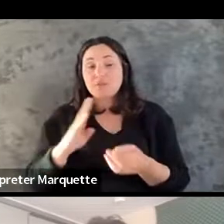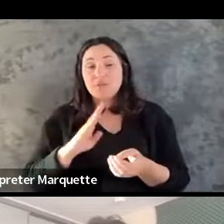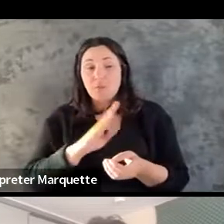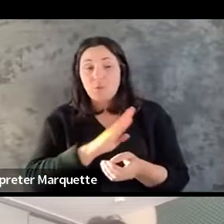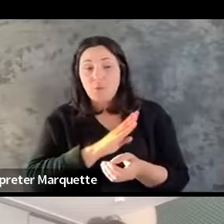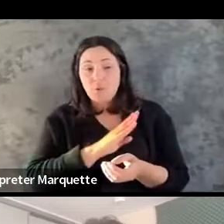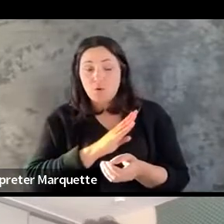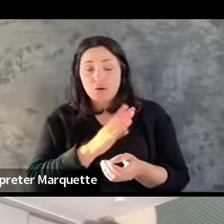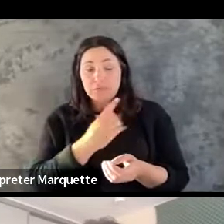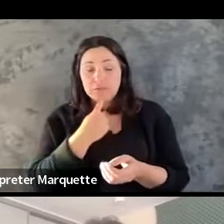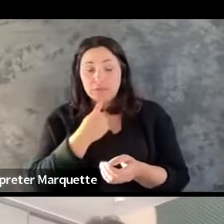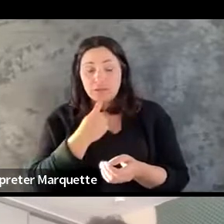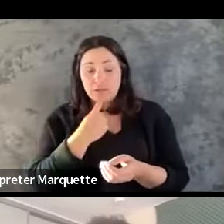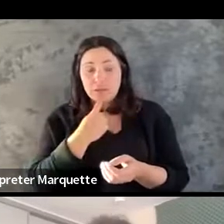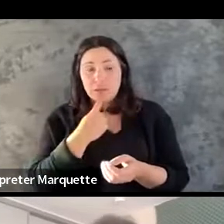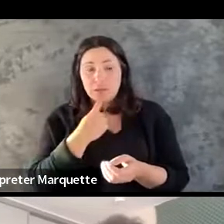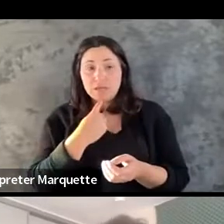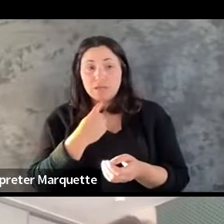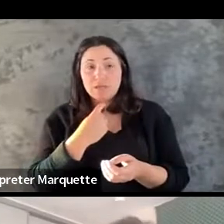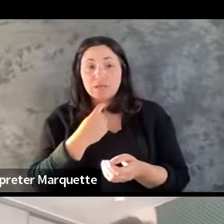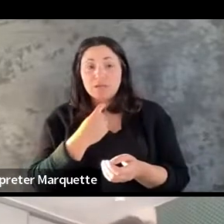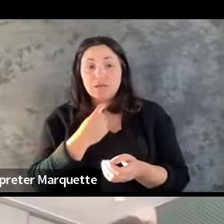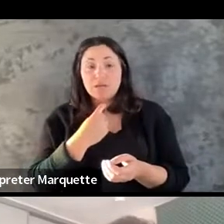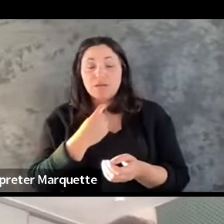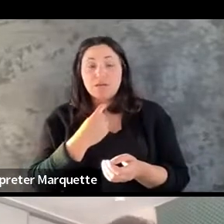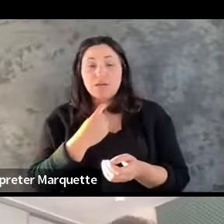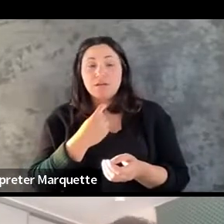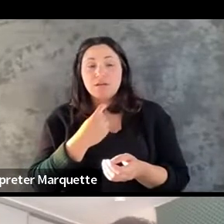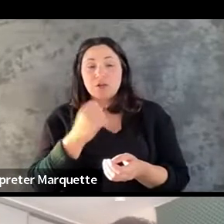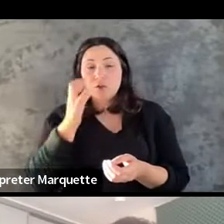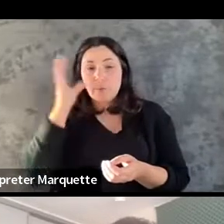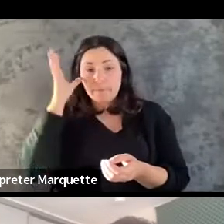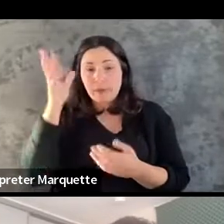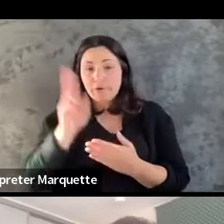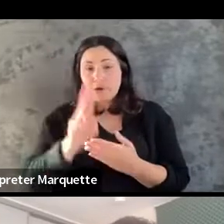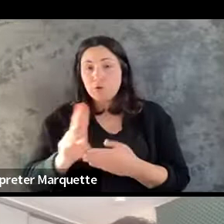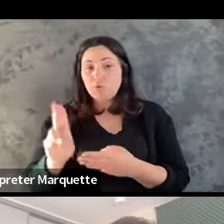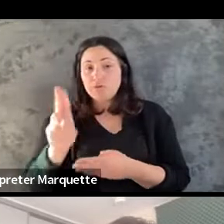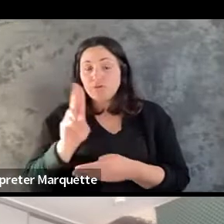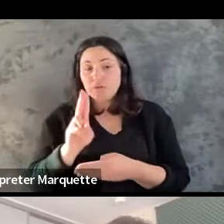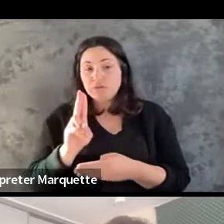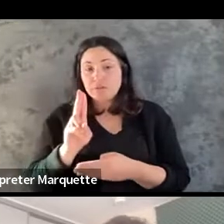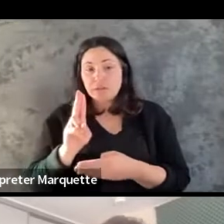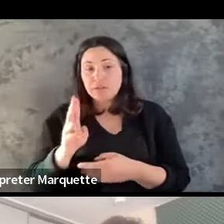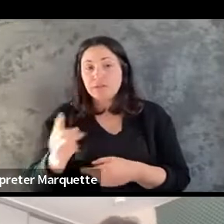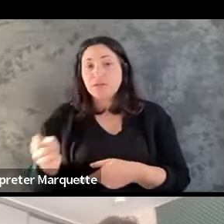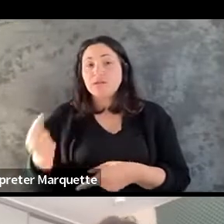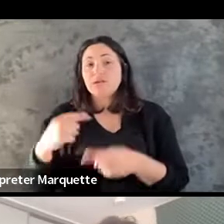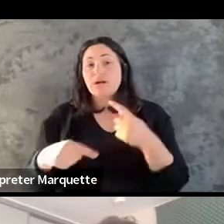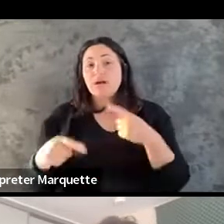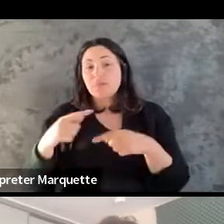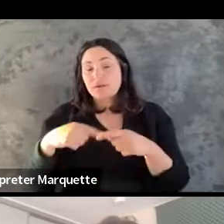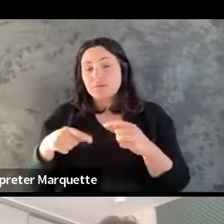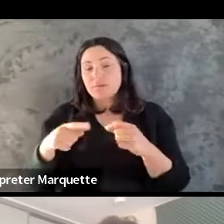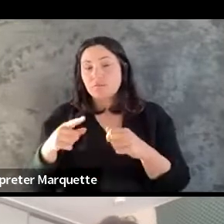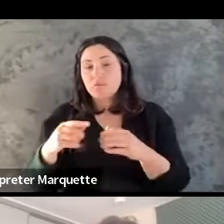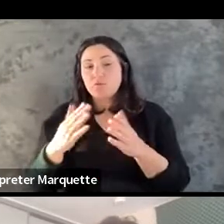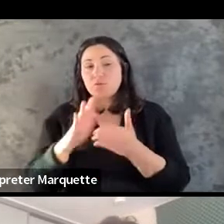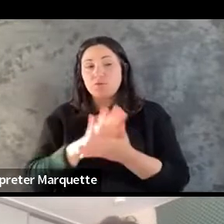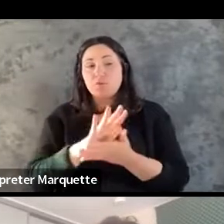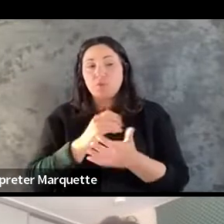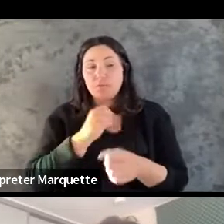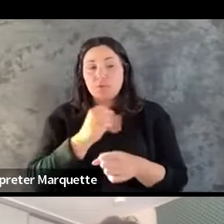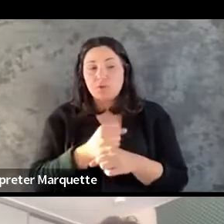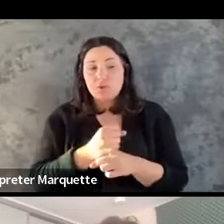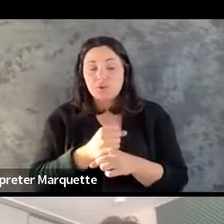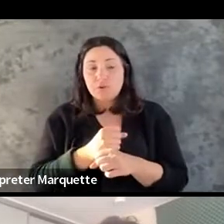that, the Board of Trustees, that is, was that they do a parent university coming up during the school year. And